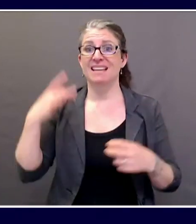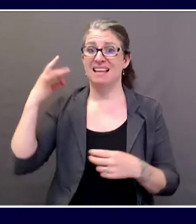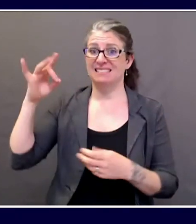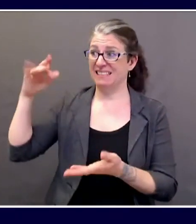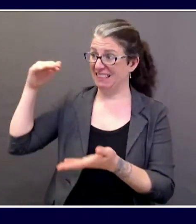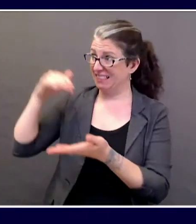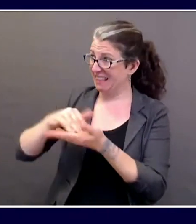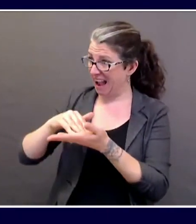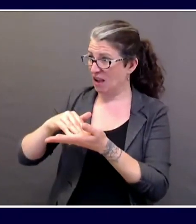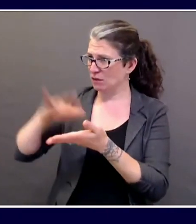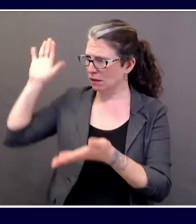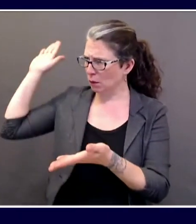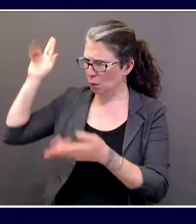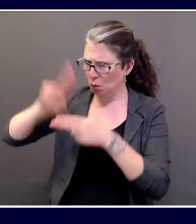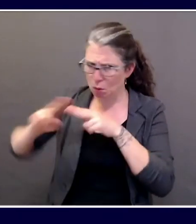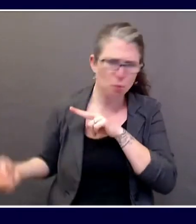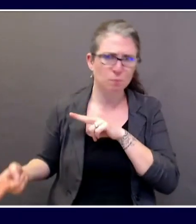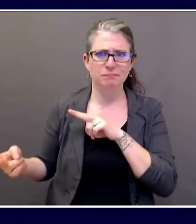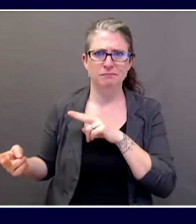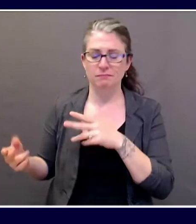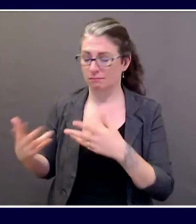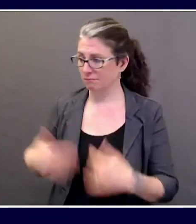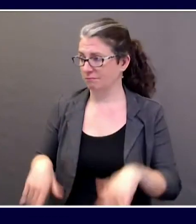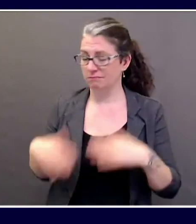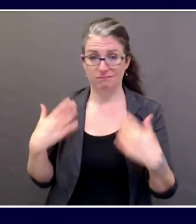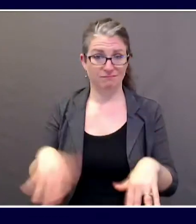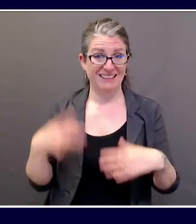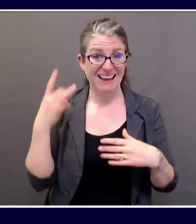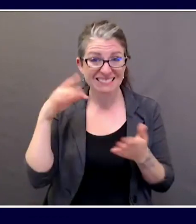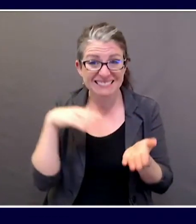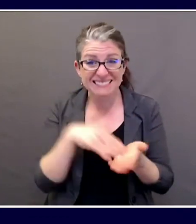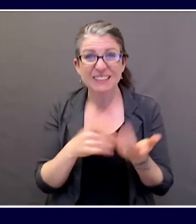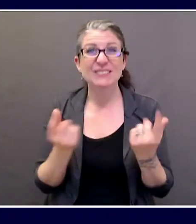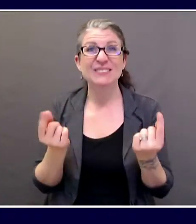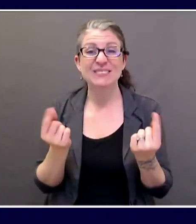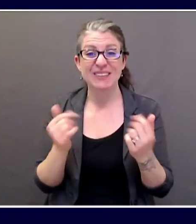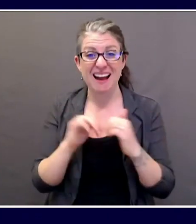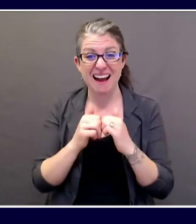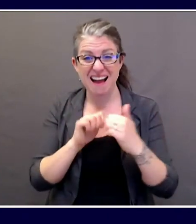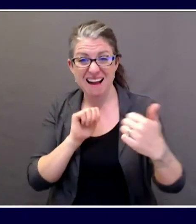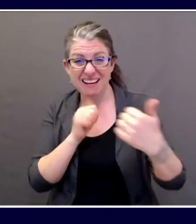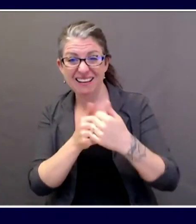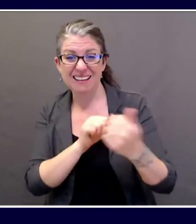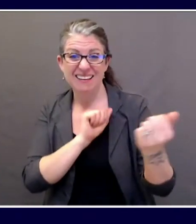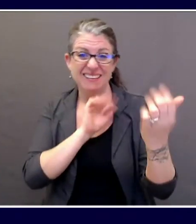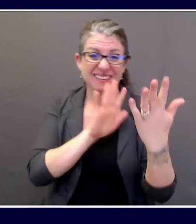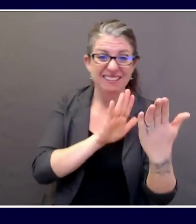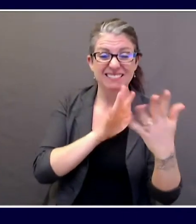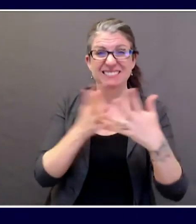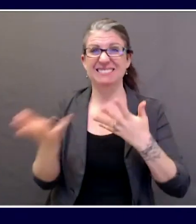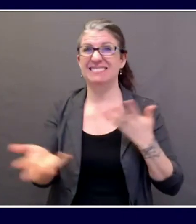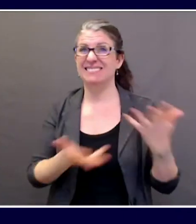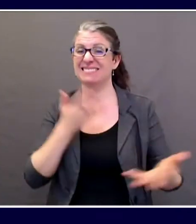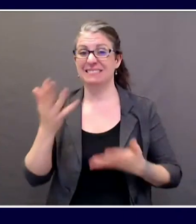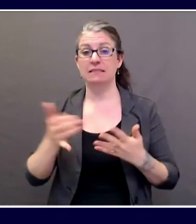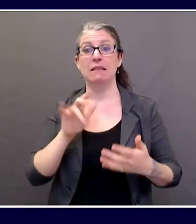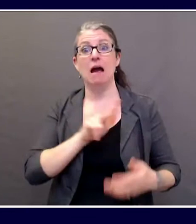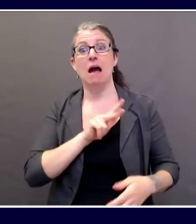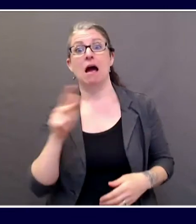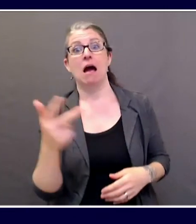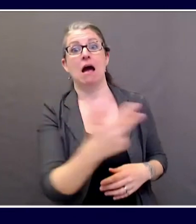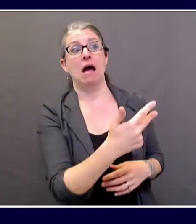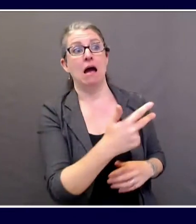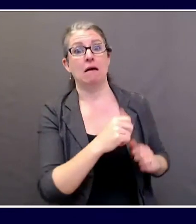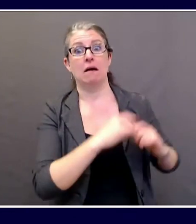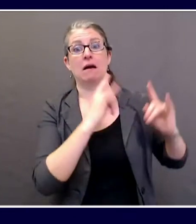mobile unit being able to provide vaccine in vulnerable, rural, hard to reach areas, that's one way we can make up that. The other is that we can